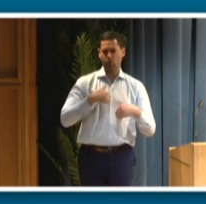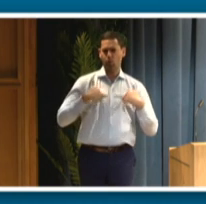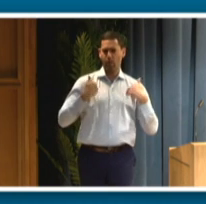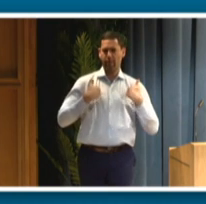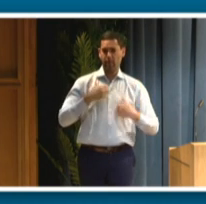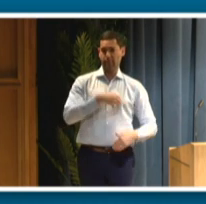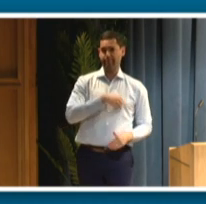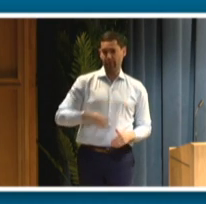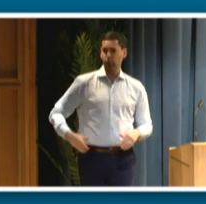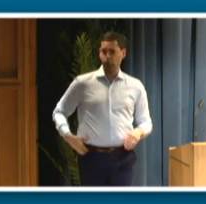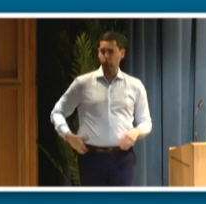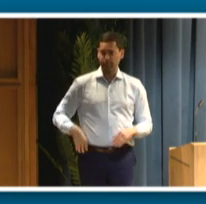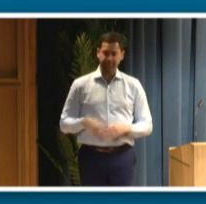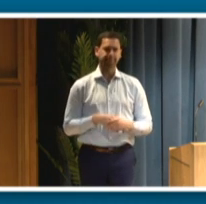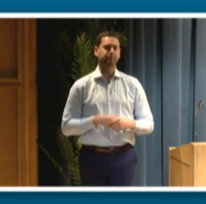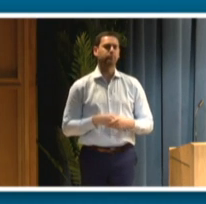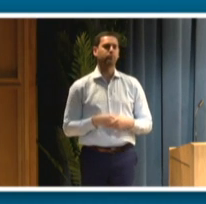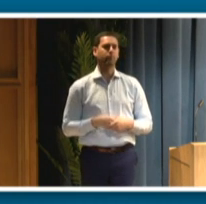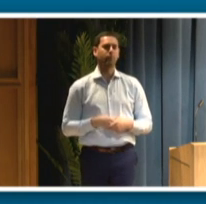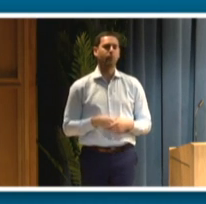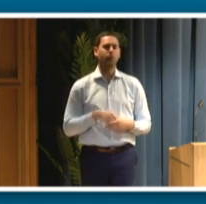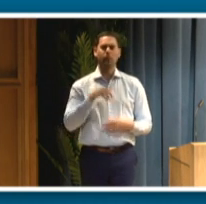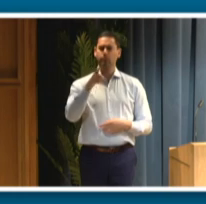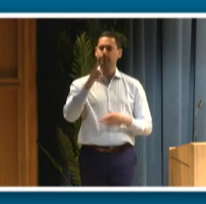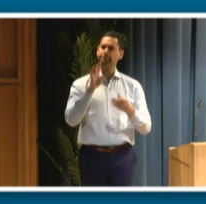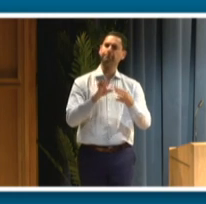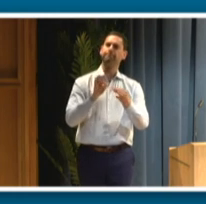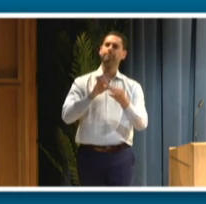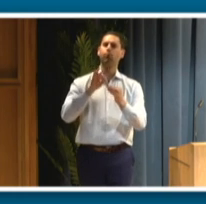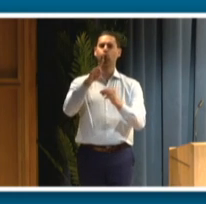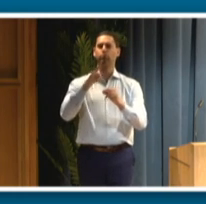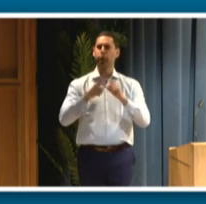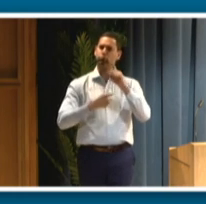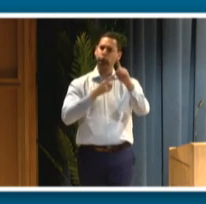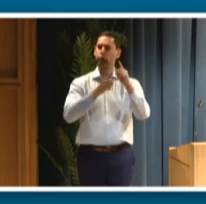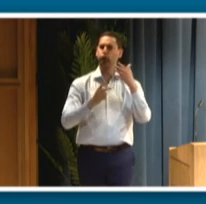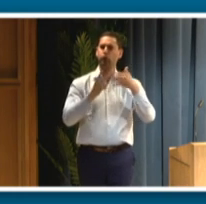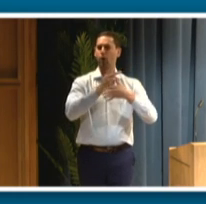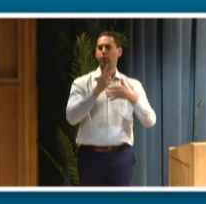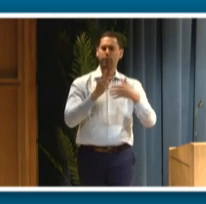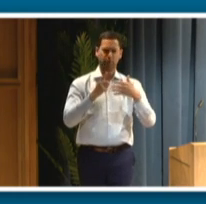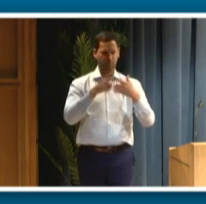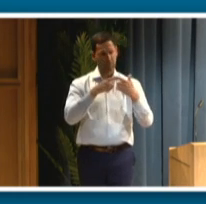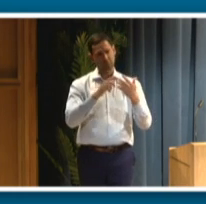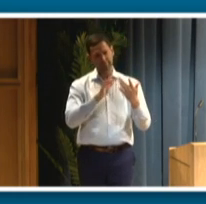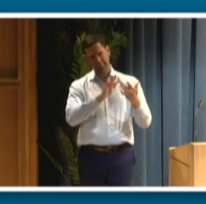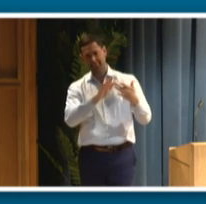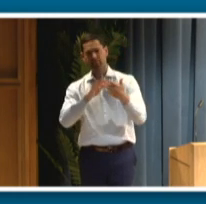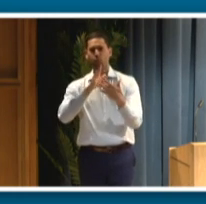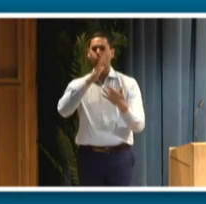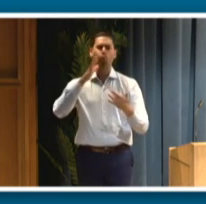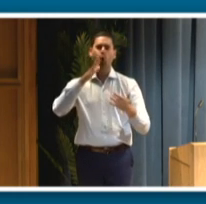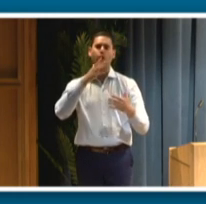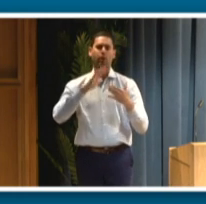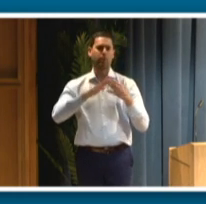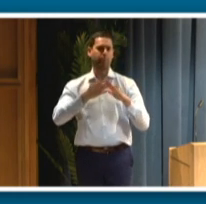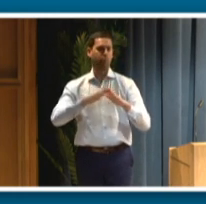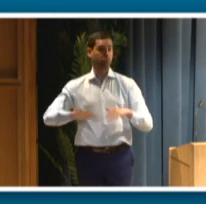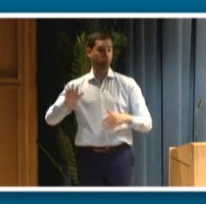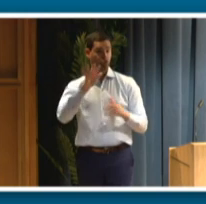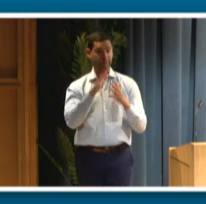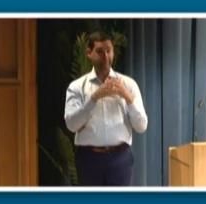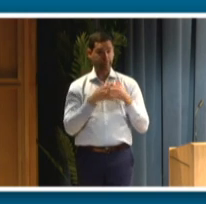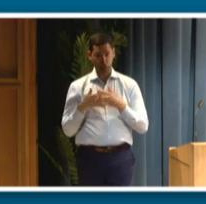And I know that you have set as one of your priorities to reach rural communities across the nation. So could you talk to us a little bit